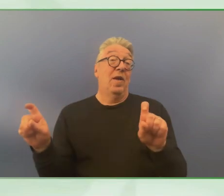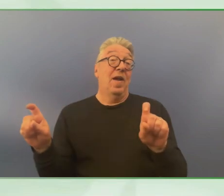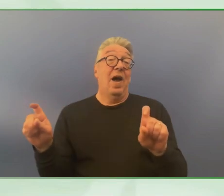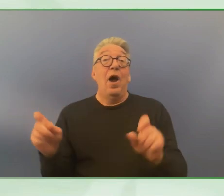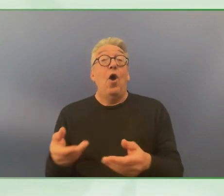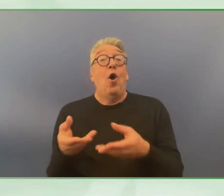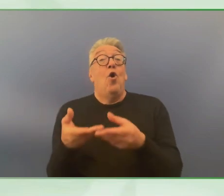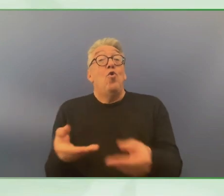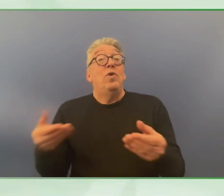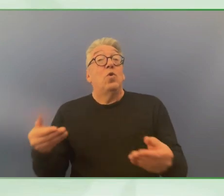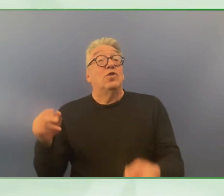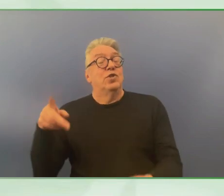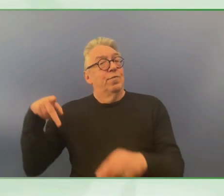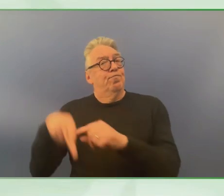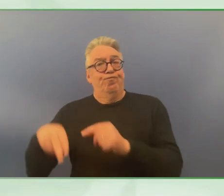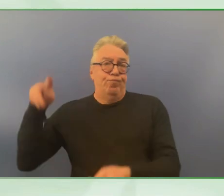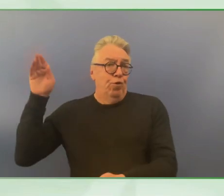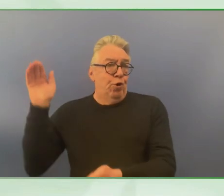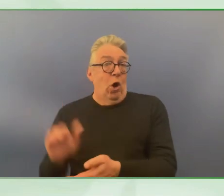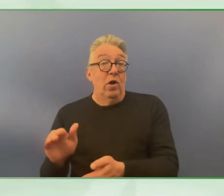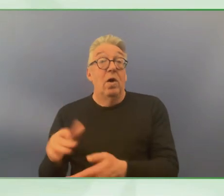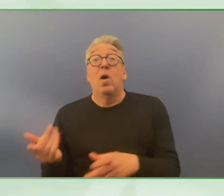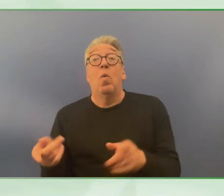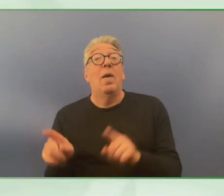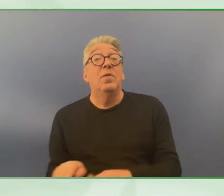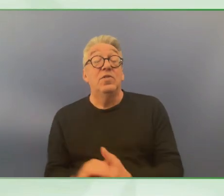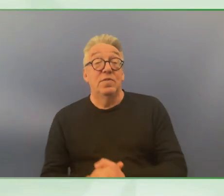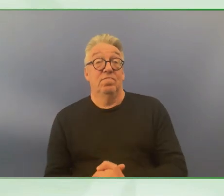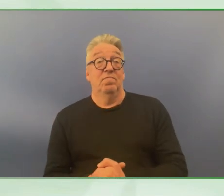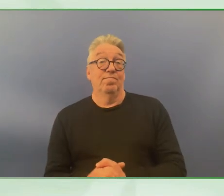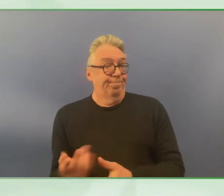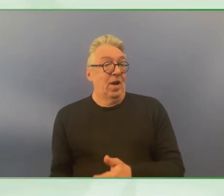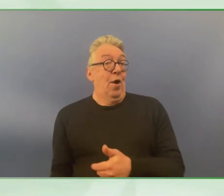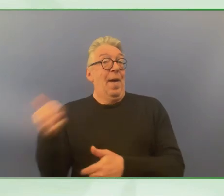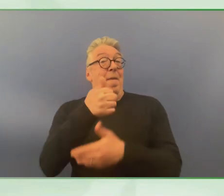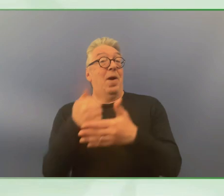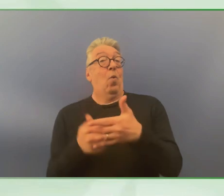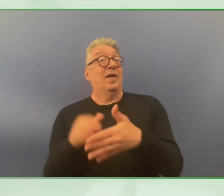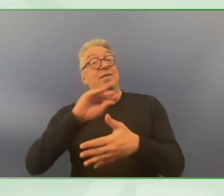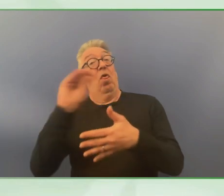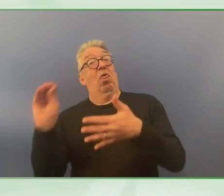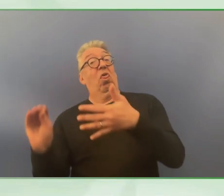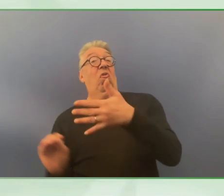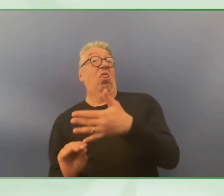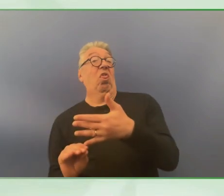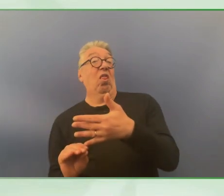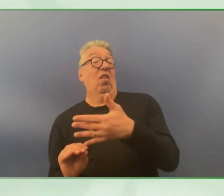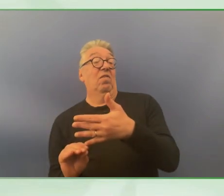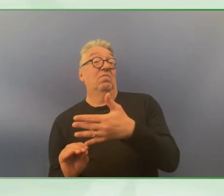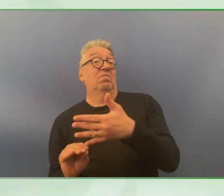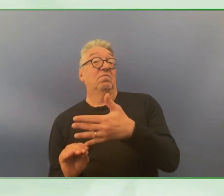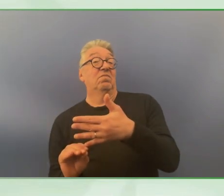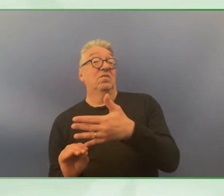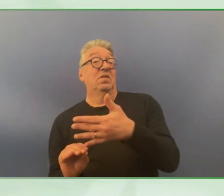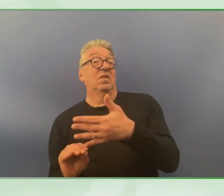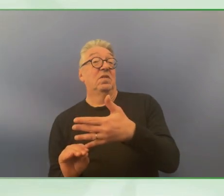then? Of course, the priorities and the importance of it, they go down again in the agenda. So I was stunned a couple